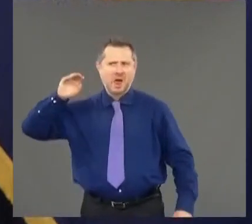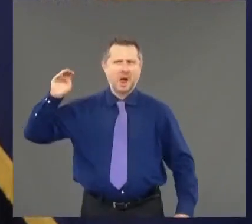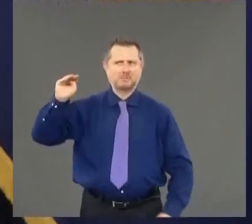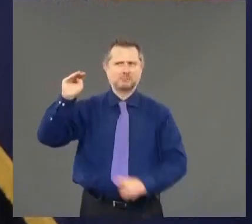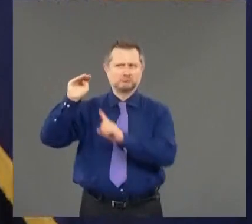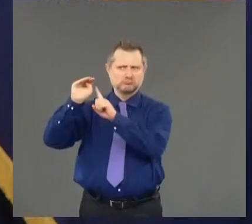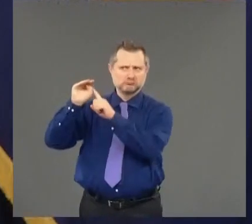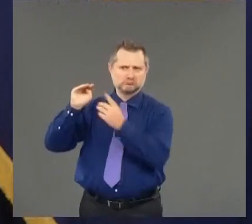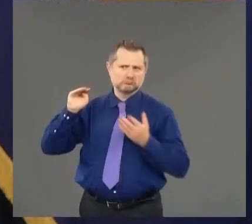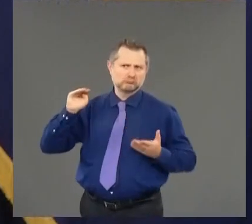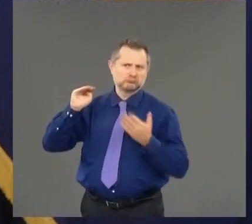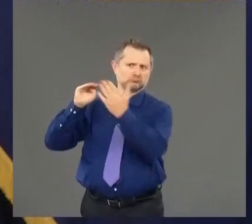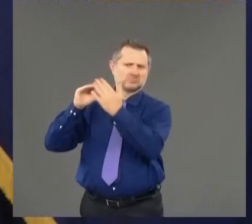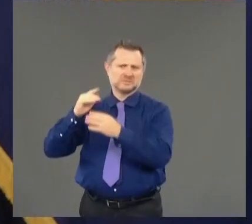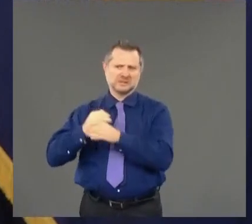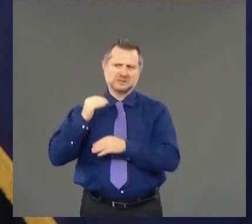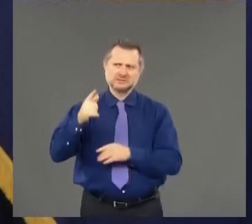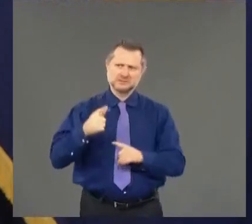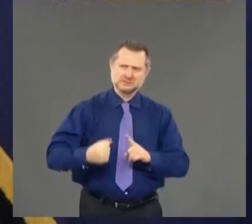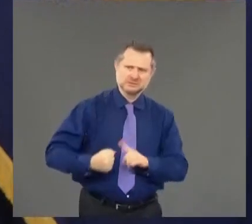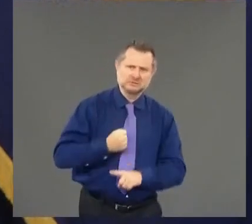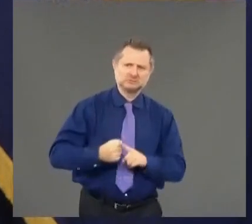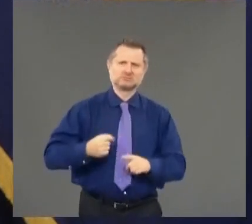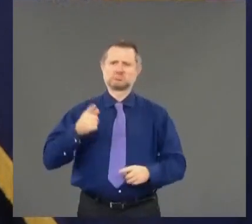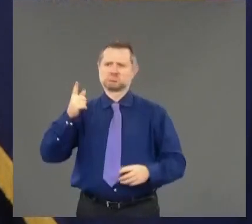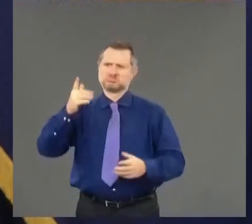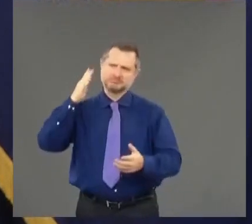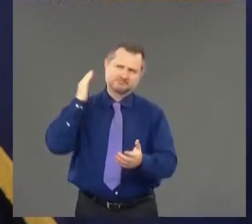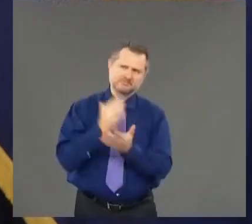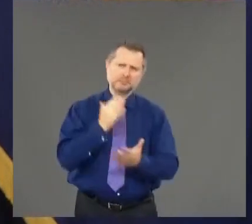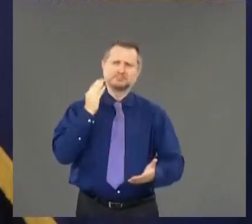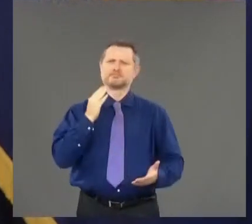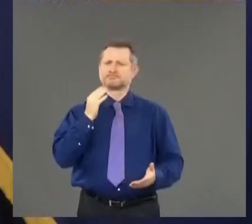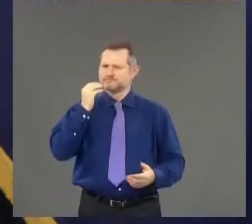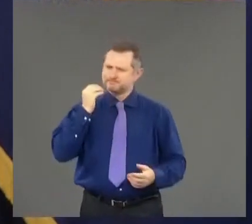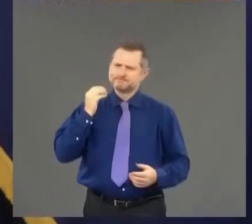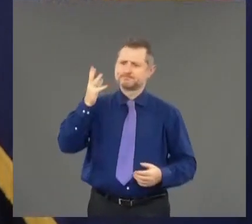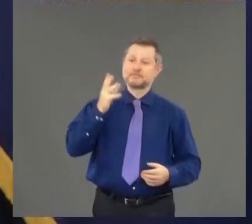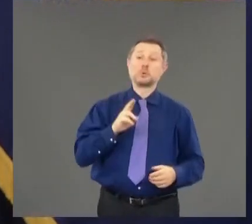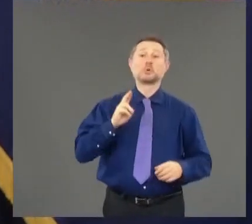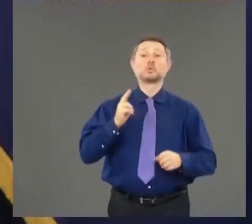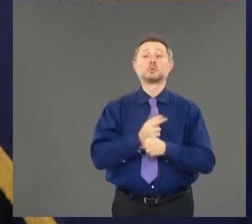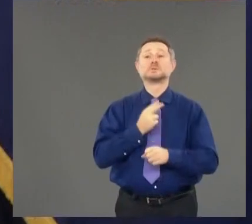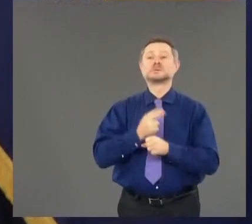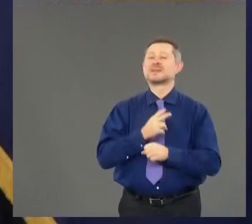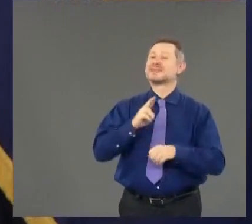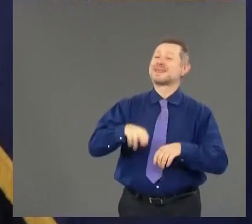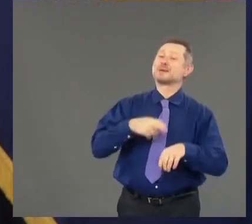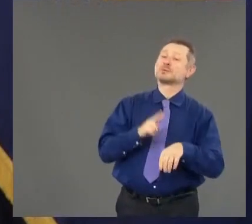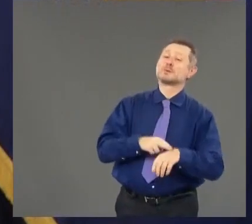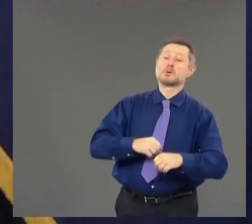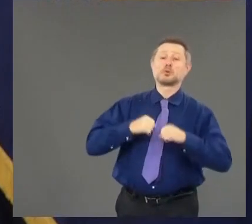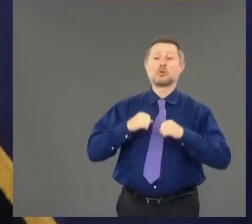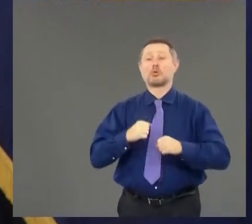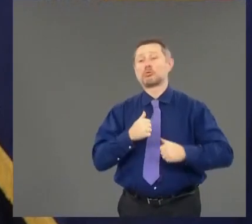Excessive force has to stop. Using the National Guard to stop protesters has to